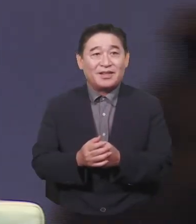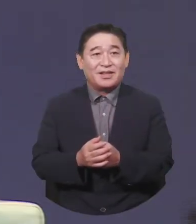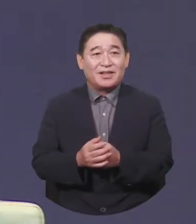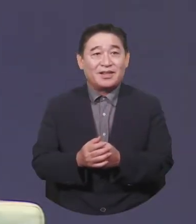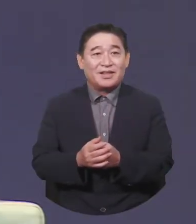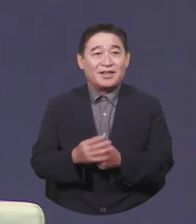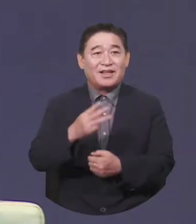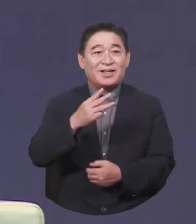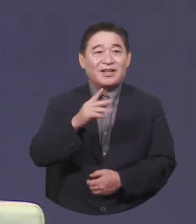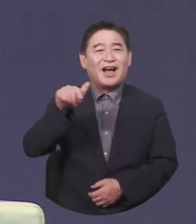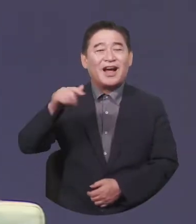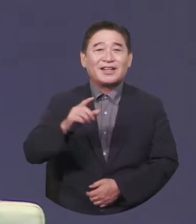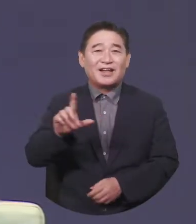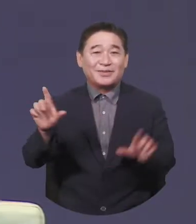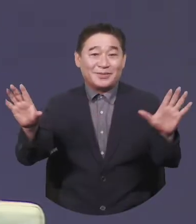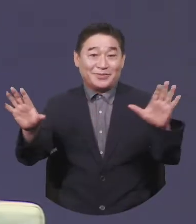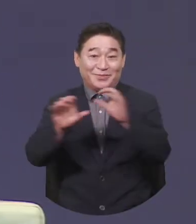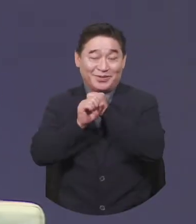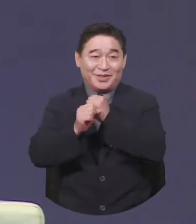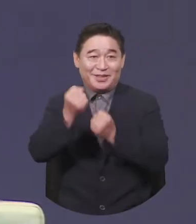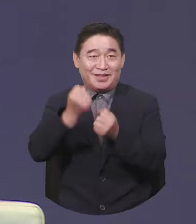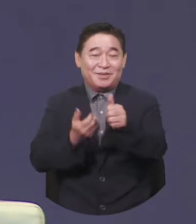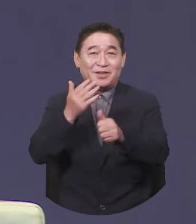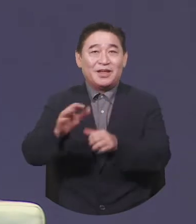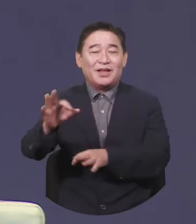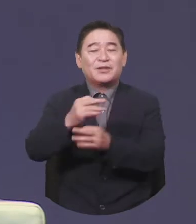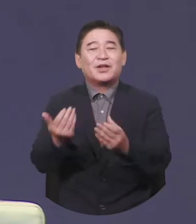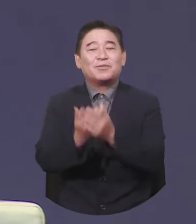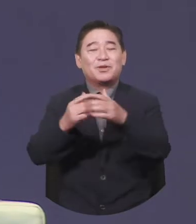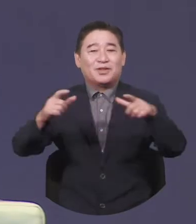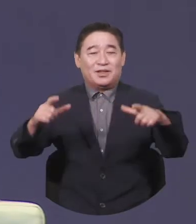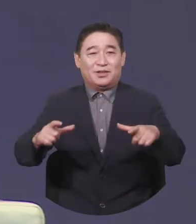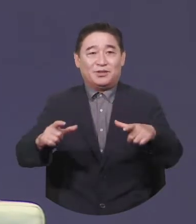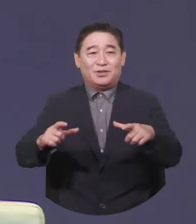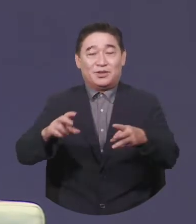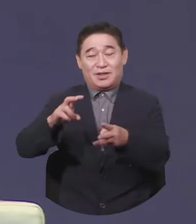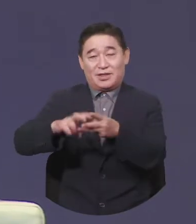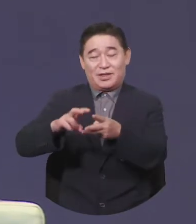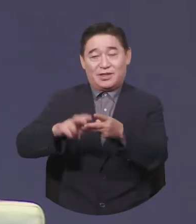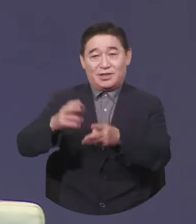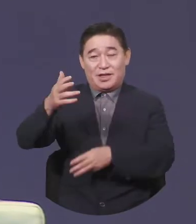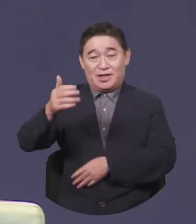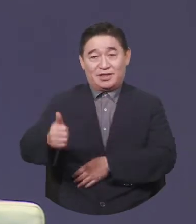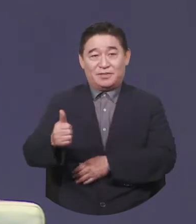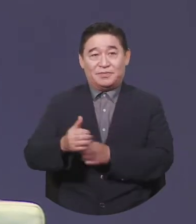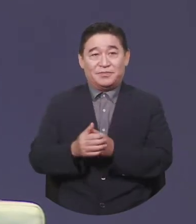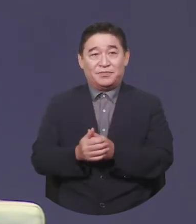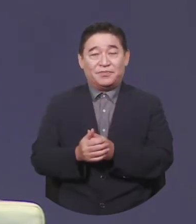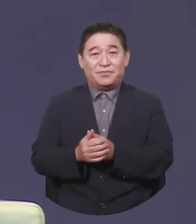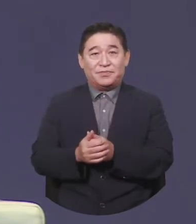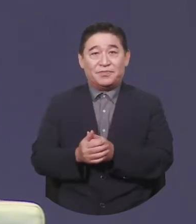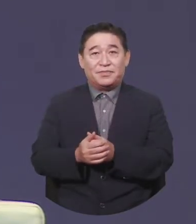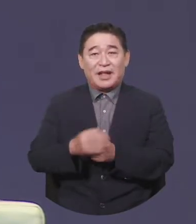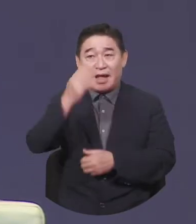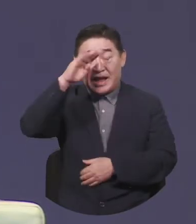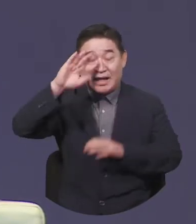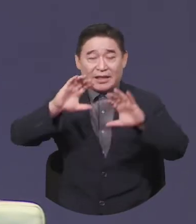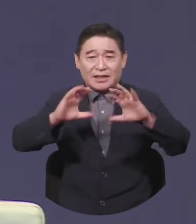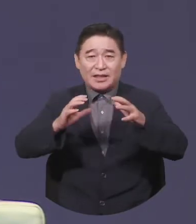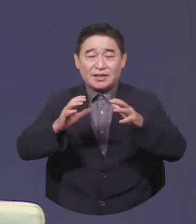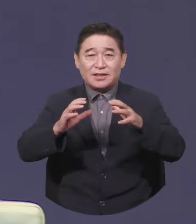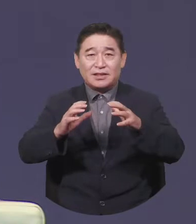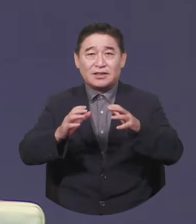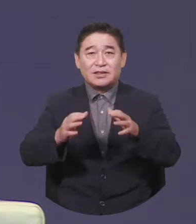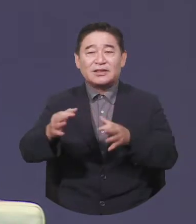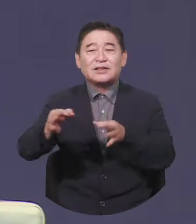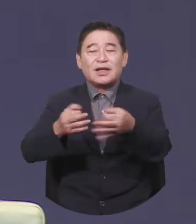of the OECD Development Center and a former Minister of Industry and Commerce in Iceland. So she will also talk about